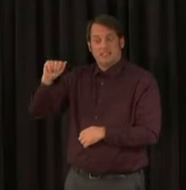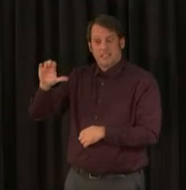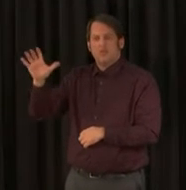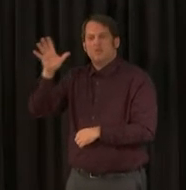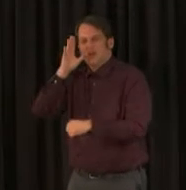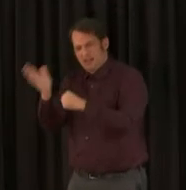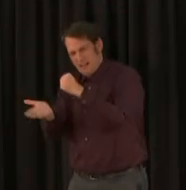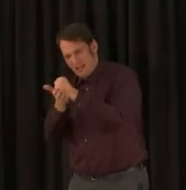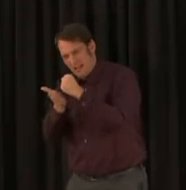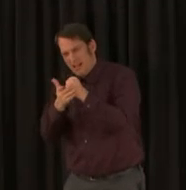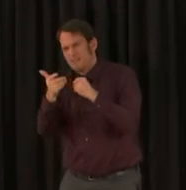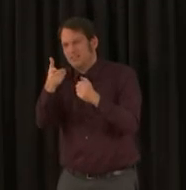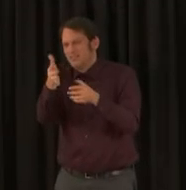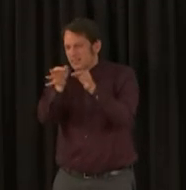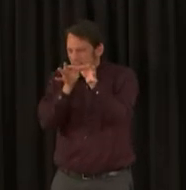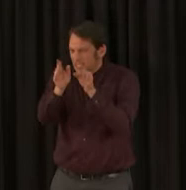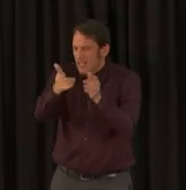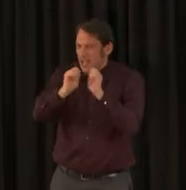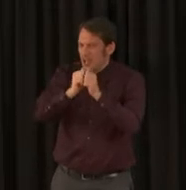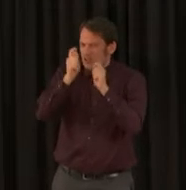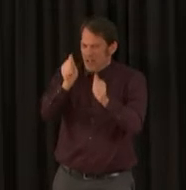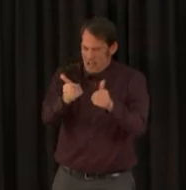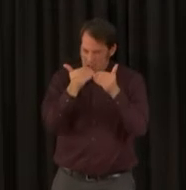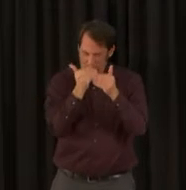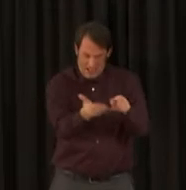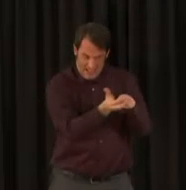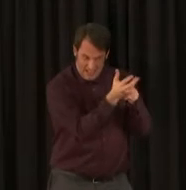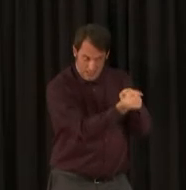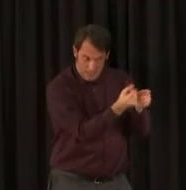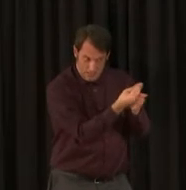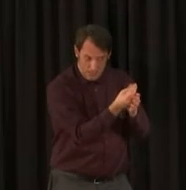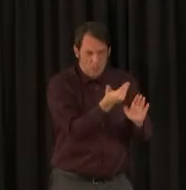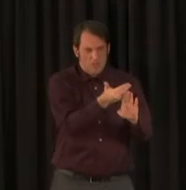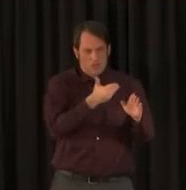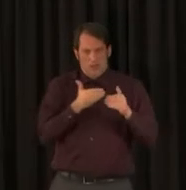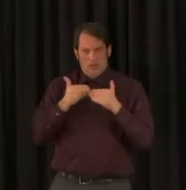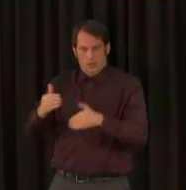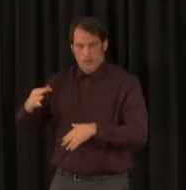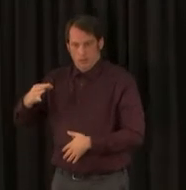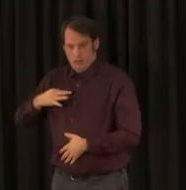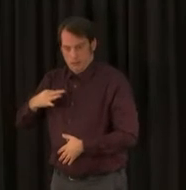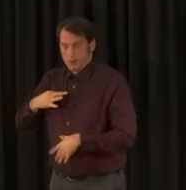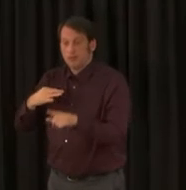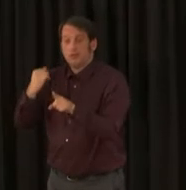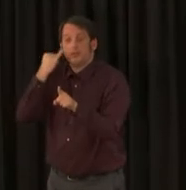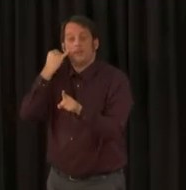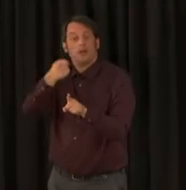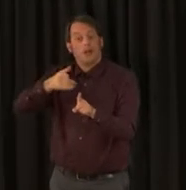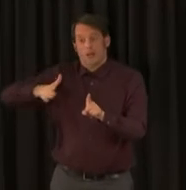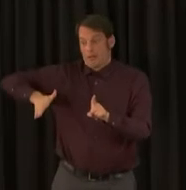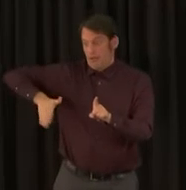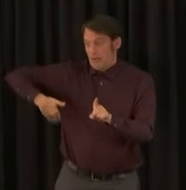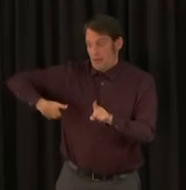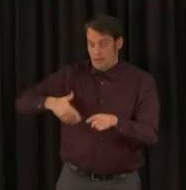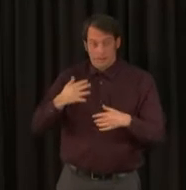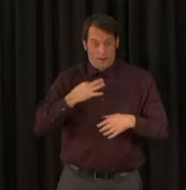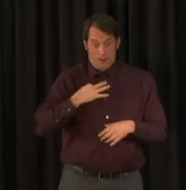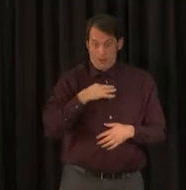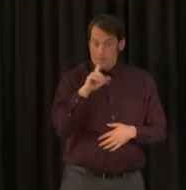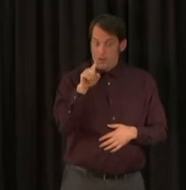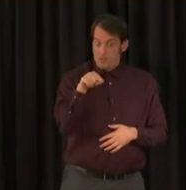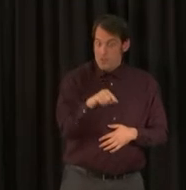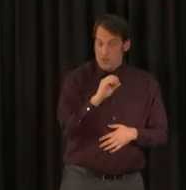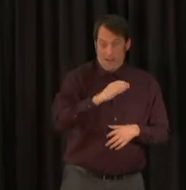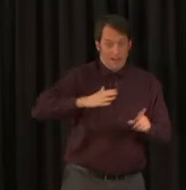your employees. Now, if you didn't apply for PPP 1.0,